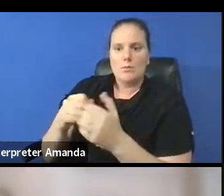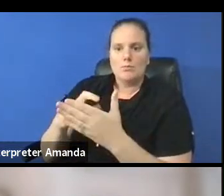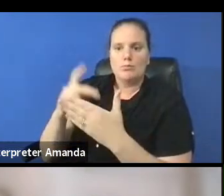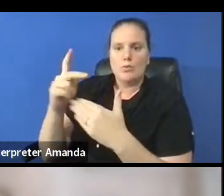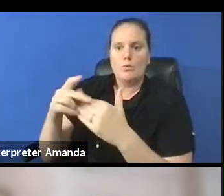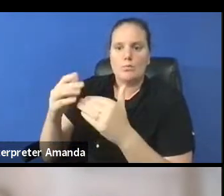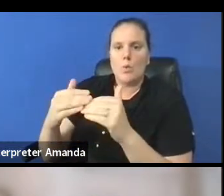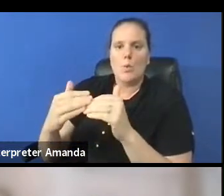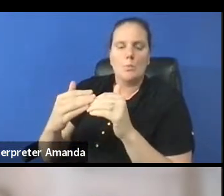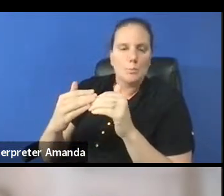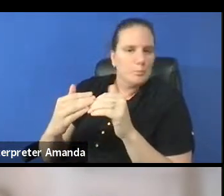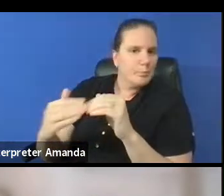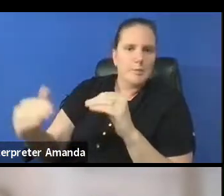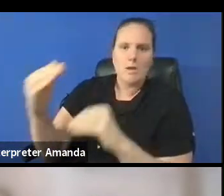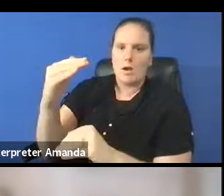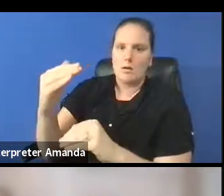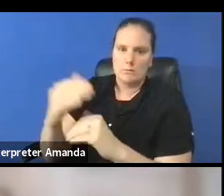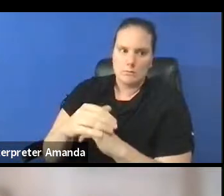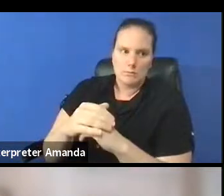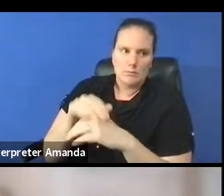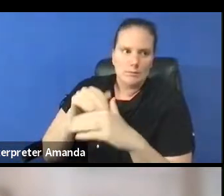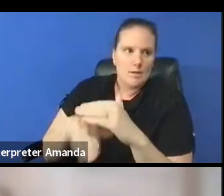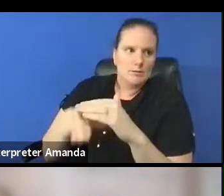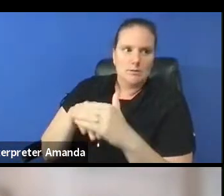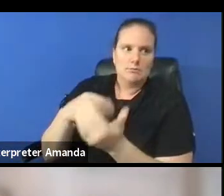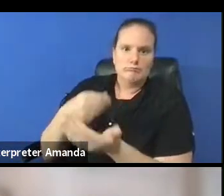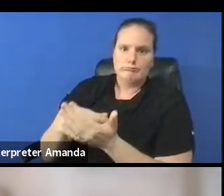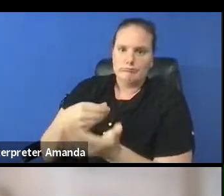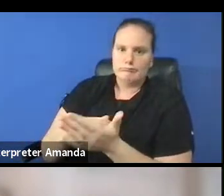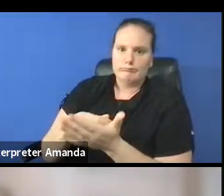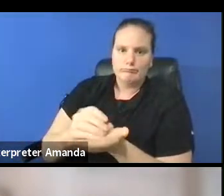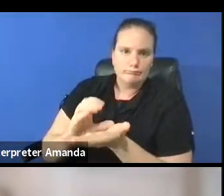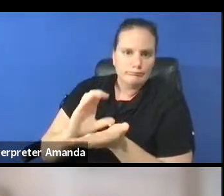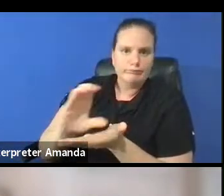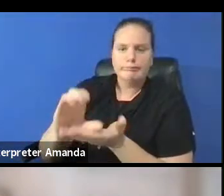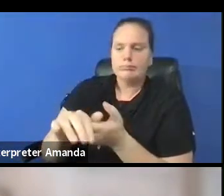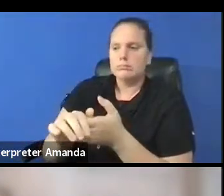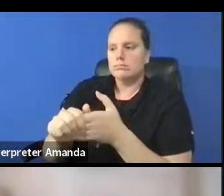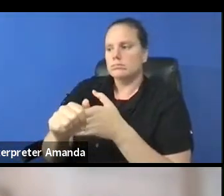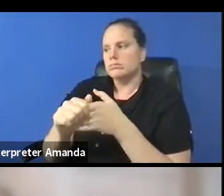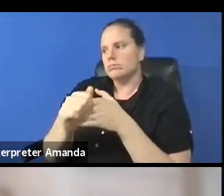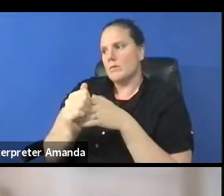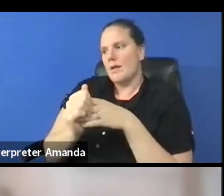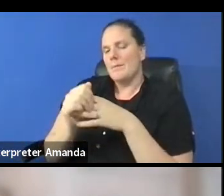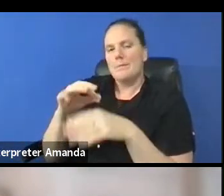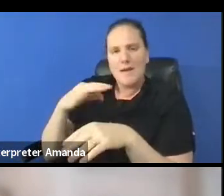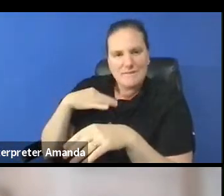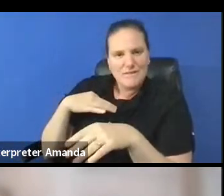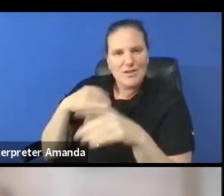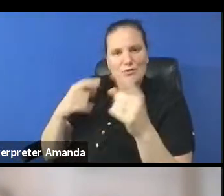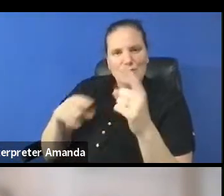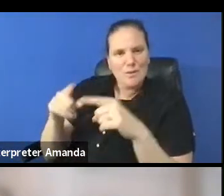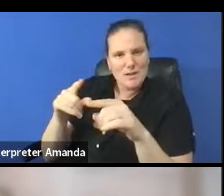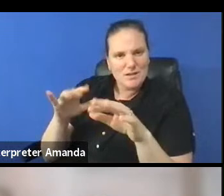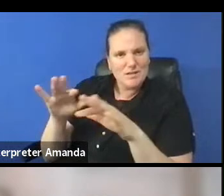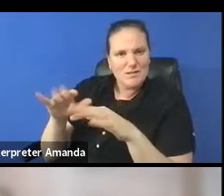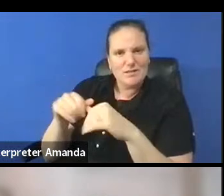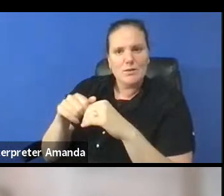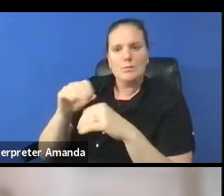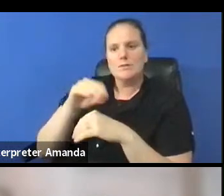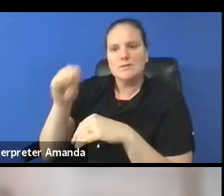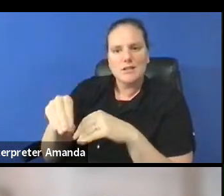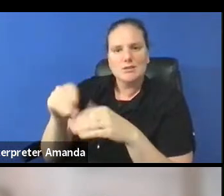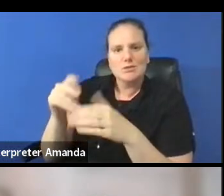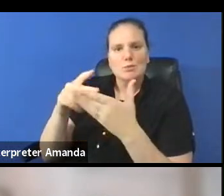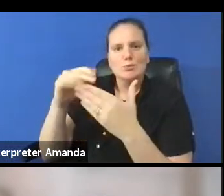above and beyond, basic compensation. We talked about community benefits agreements, such as a percentage of project